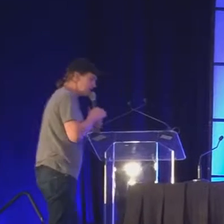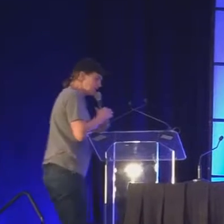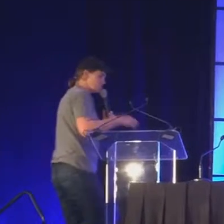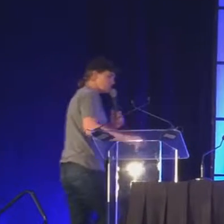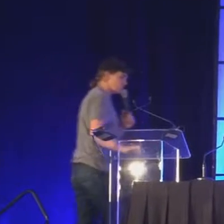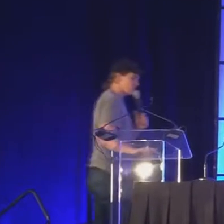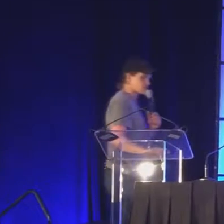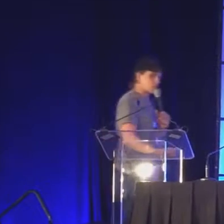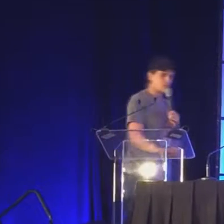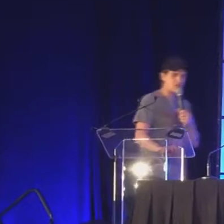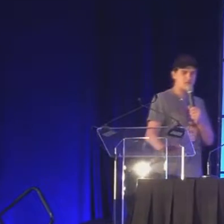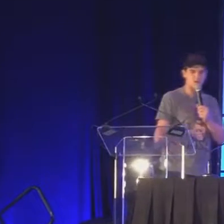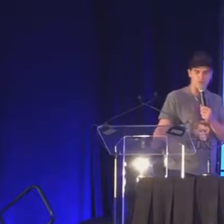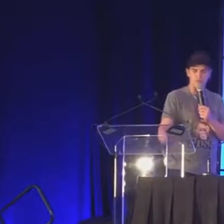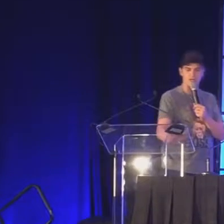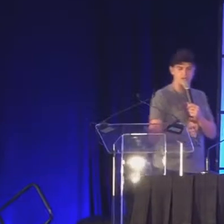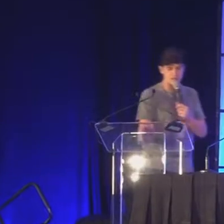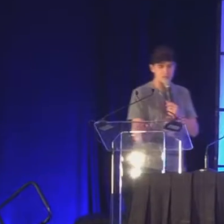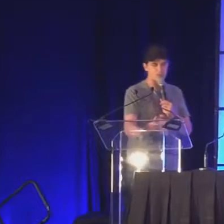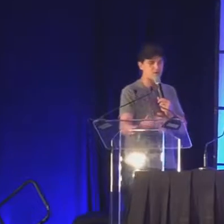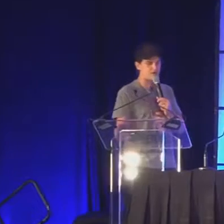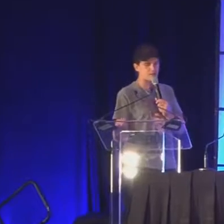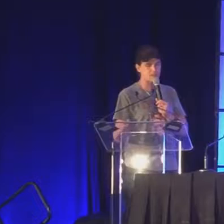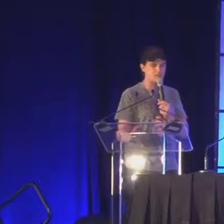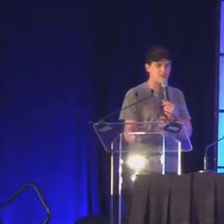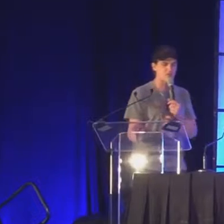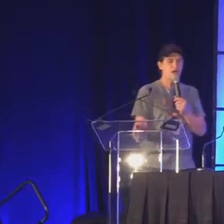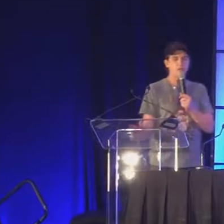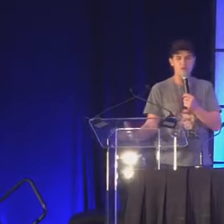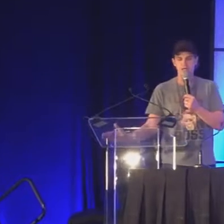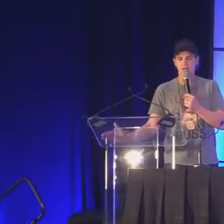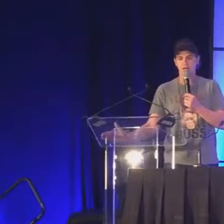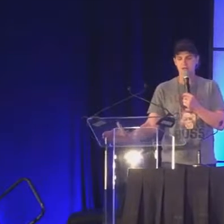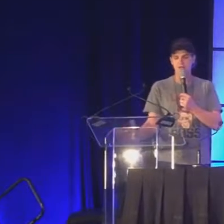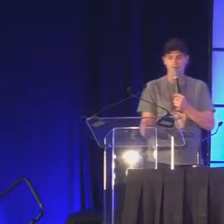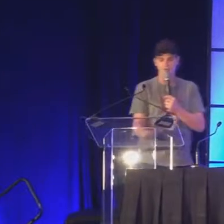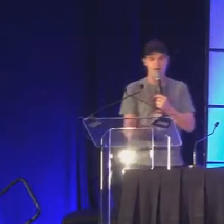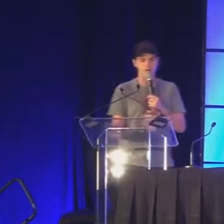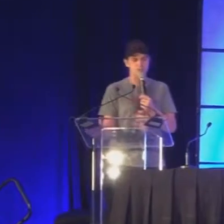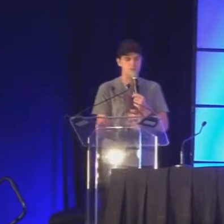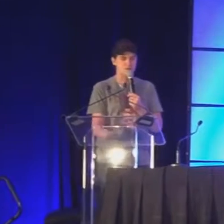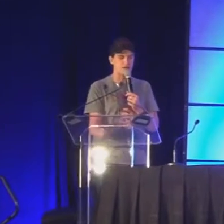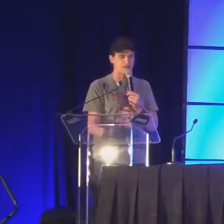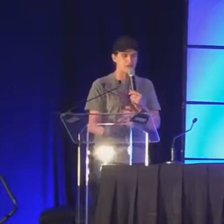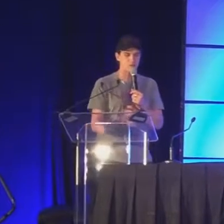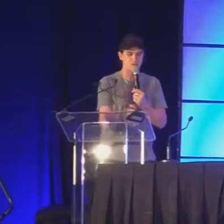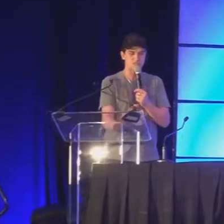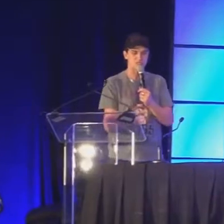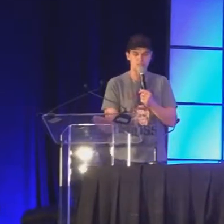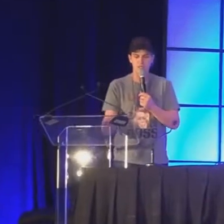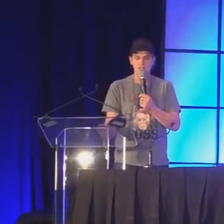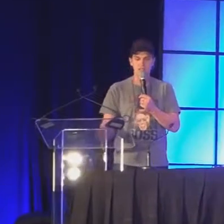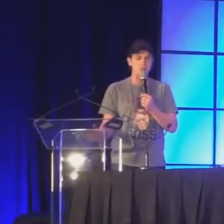like, so it was the first, because I'd hear it from like Kevin and my family and stuff, but hearing it from her sort of,